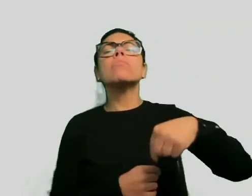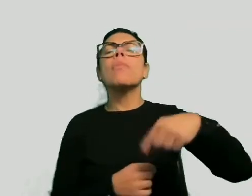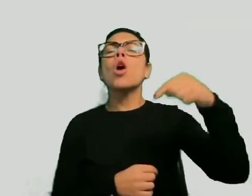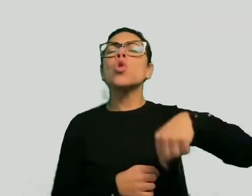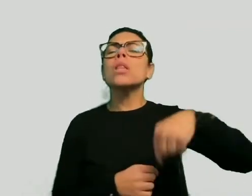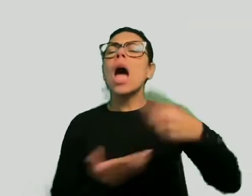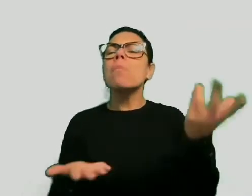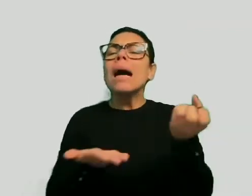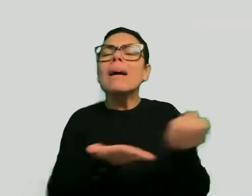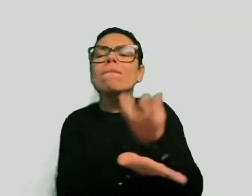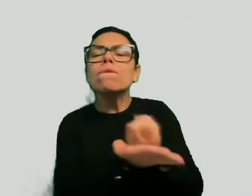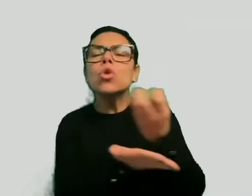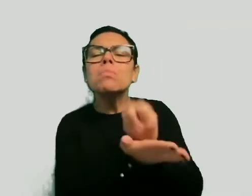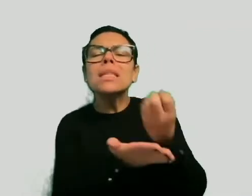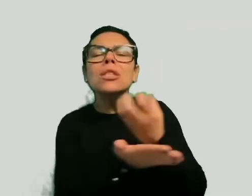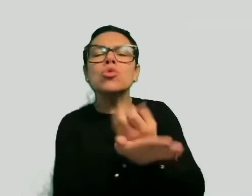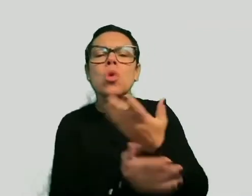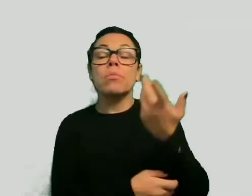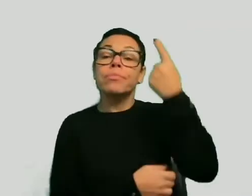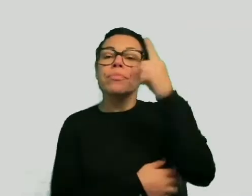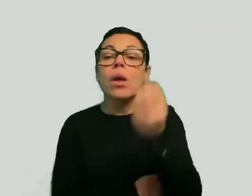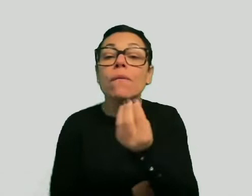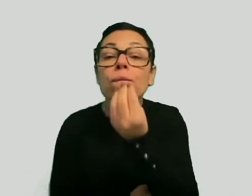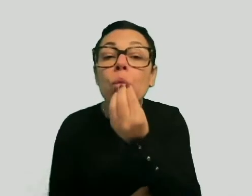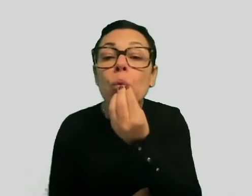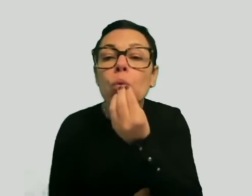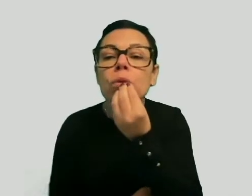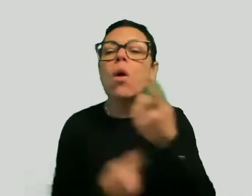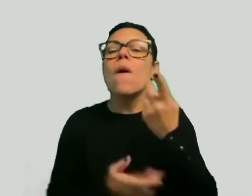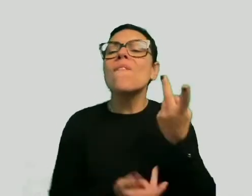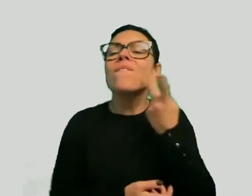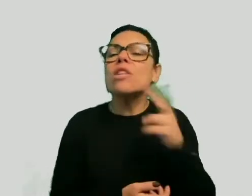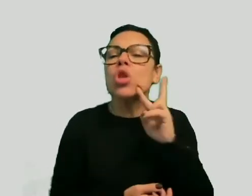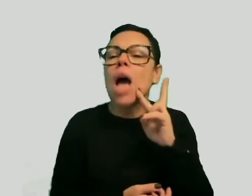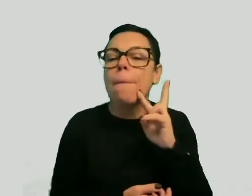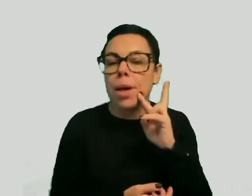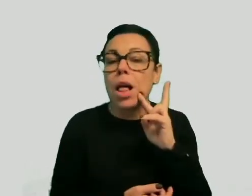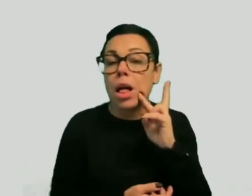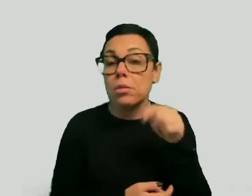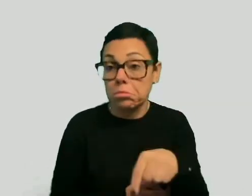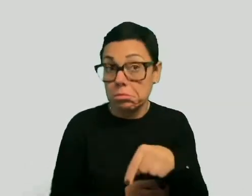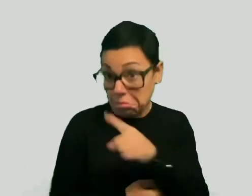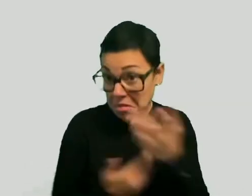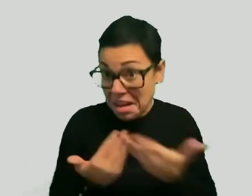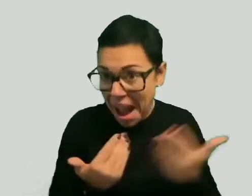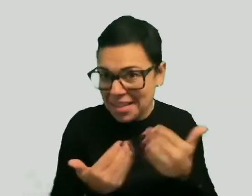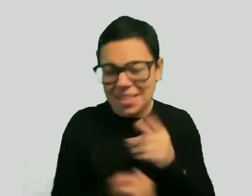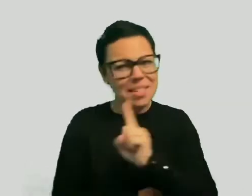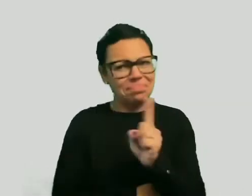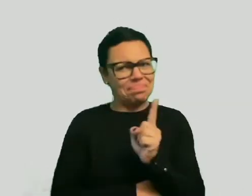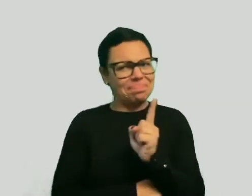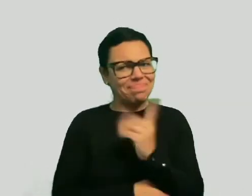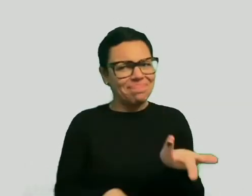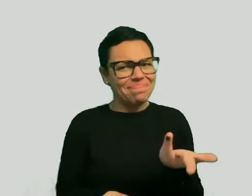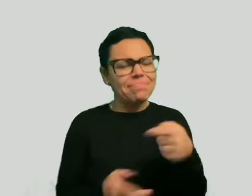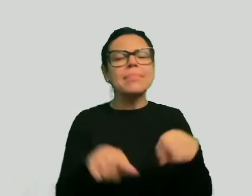for gender? It's not that simple, no. Okay. But I could say I want to be 50% of the staff should be non-men?